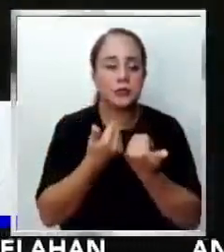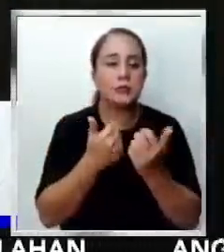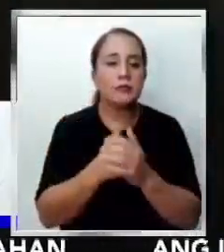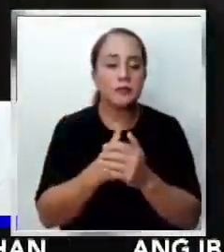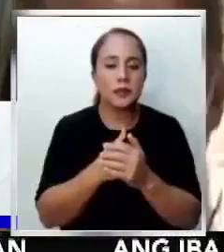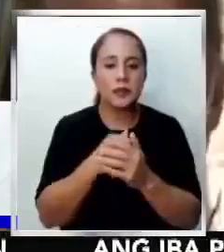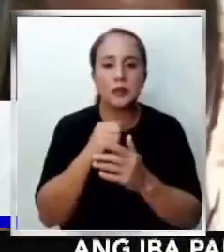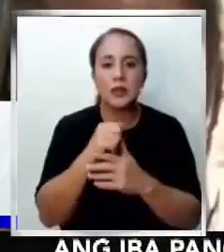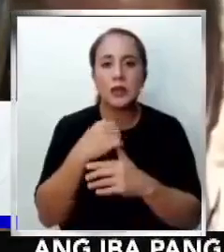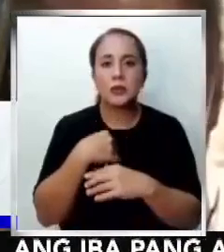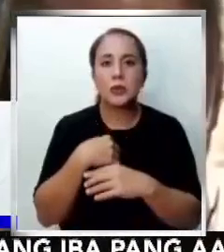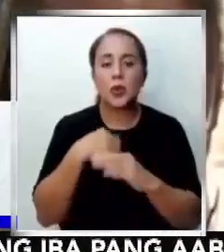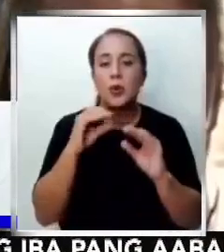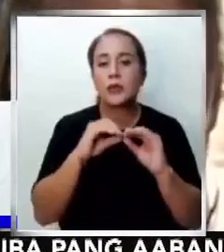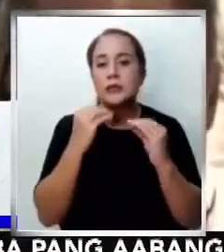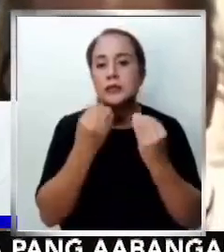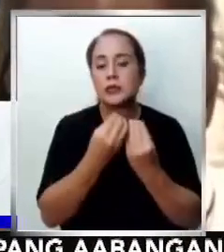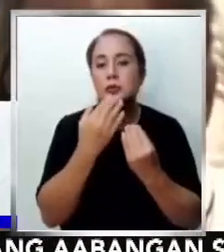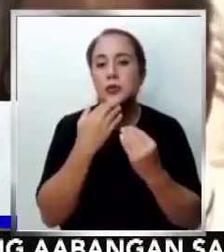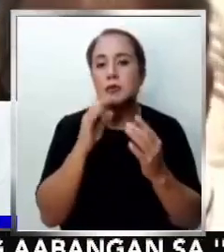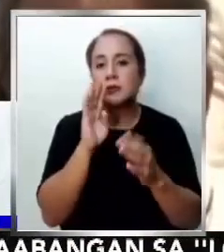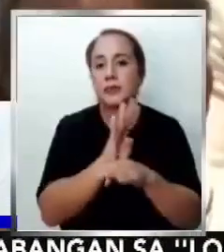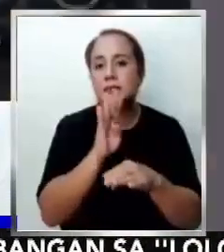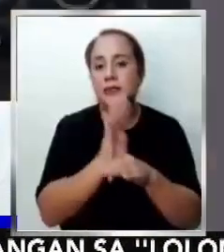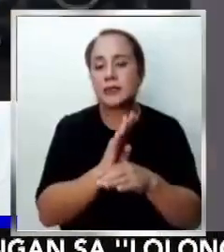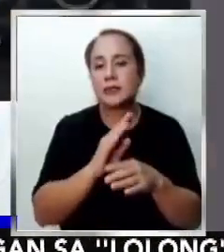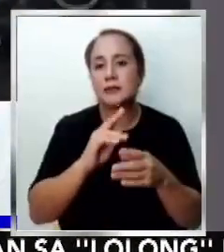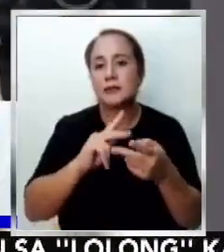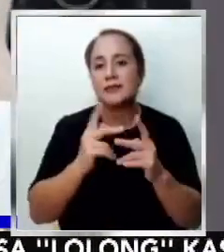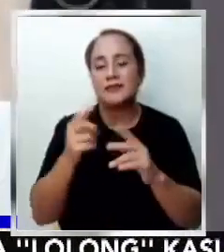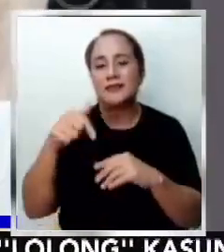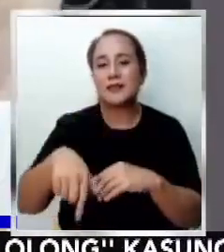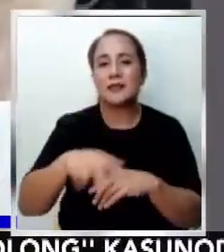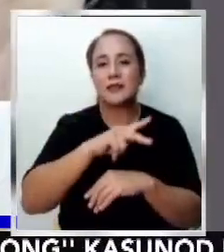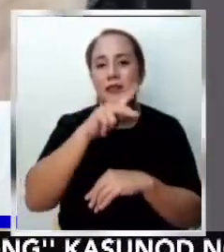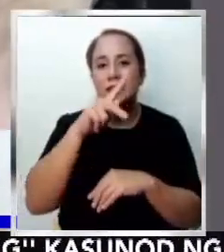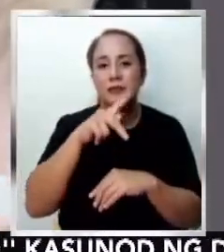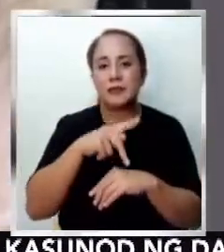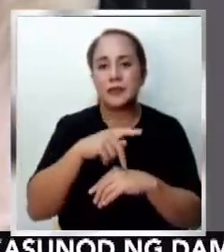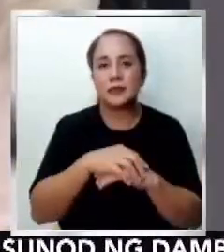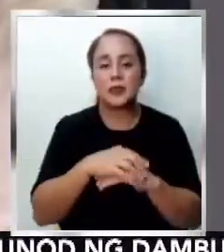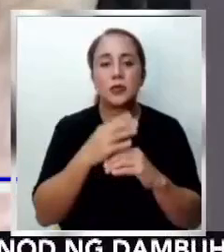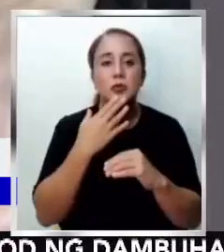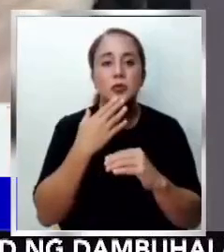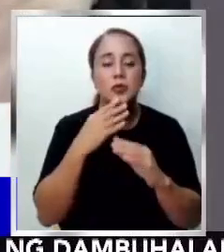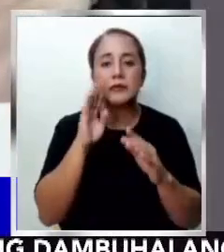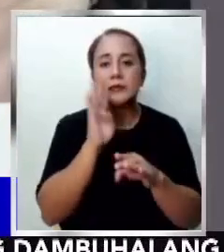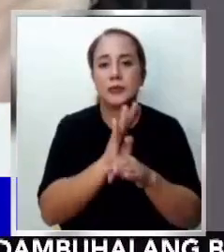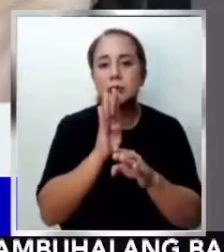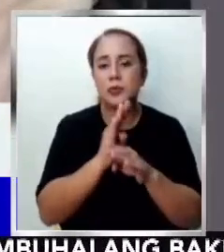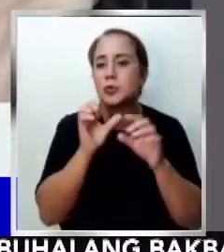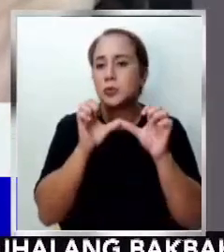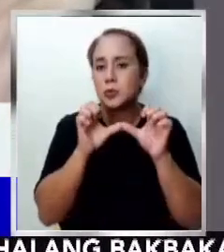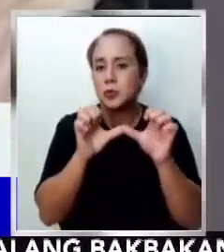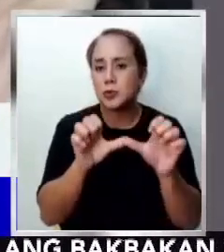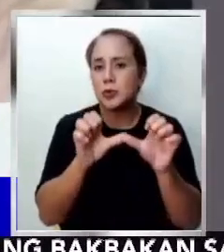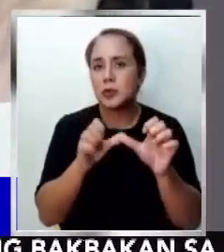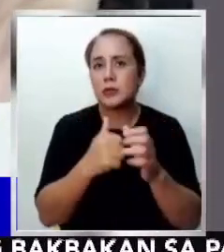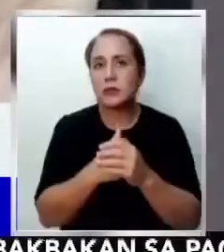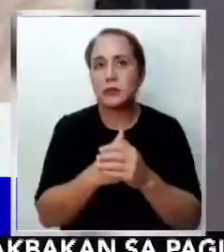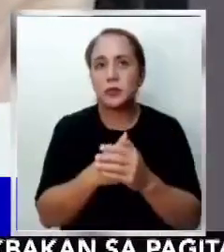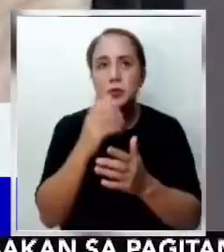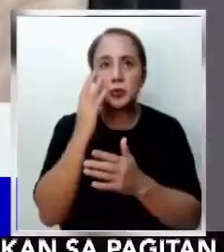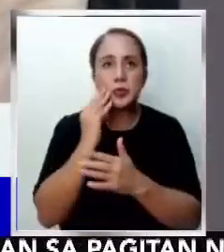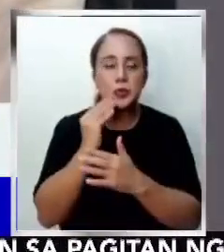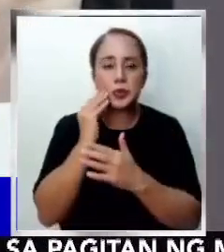isang organisasyon ng sugar industry stakeholders sa bansa. The sugar industry continues to face